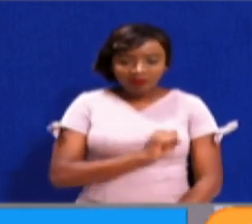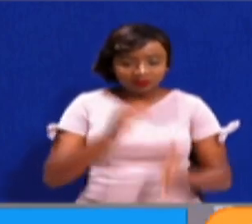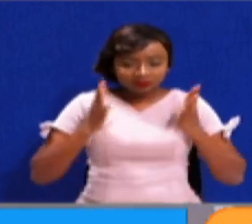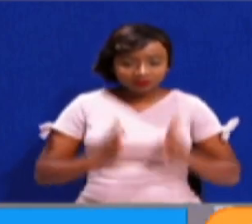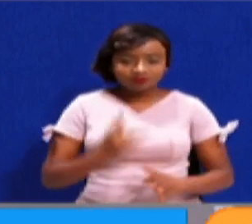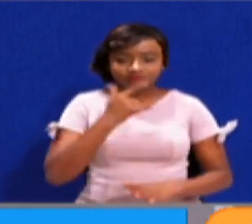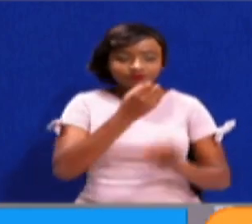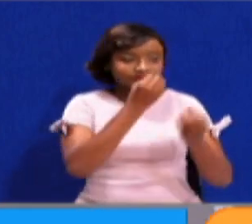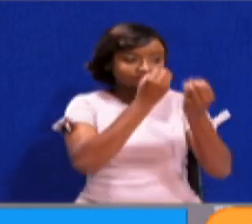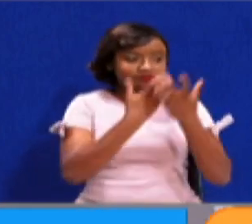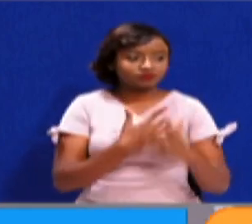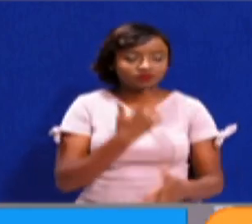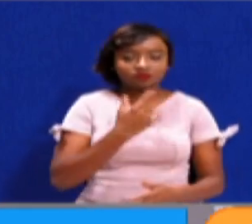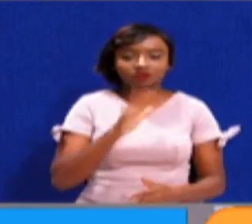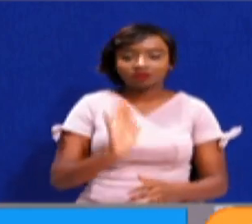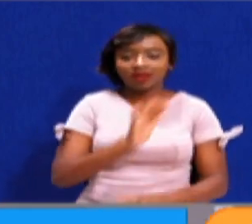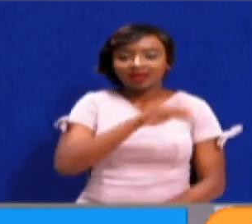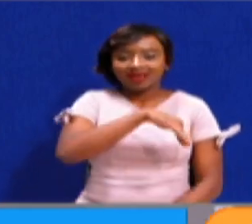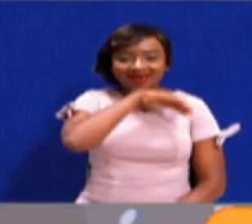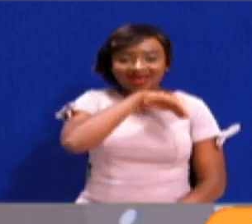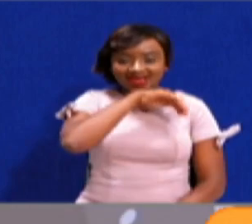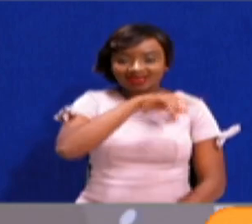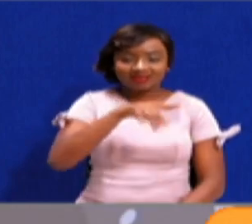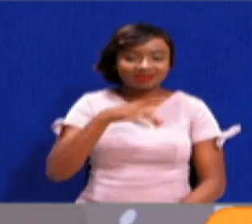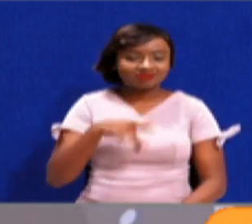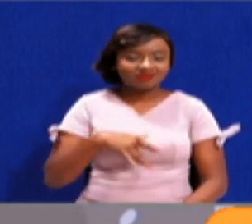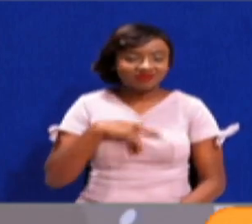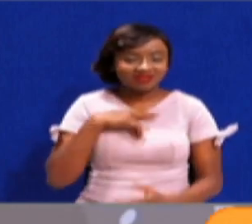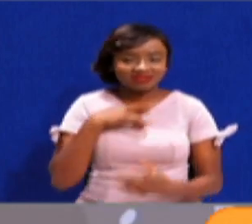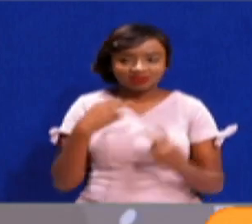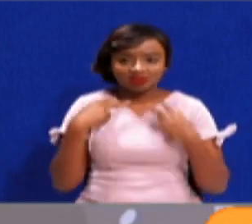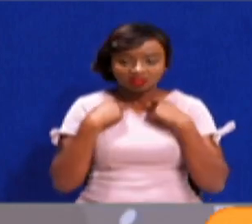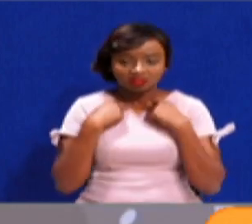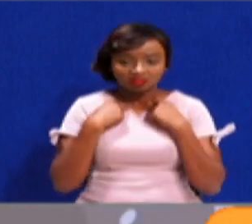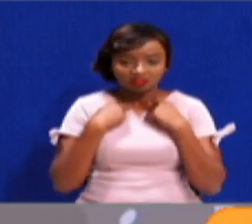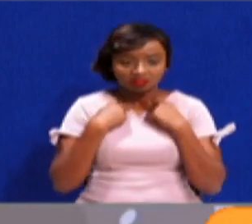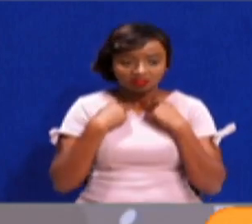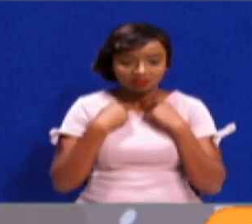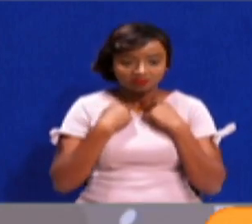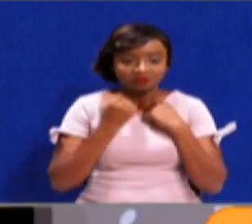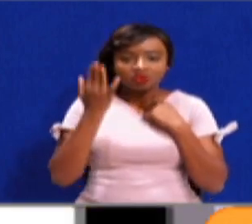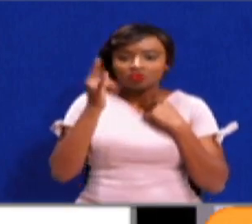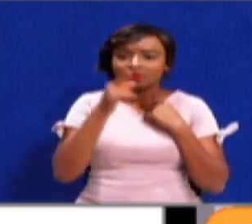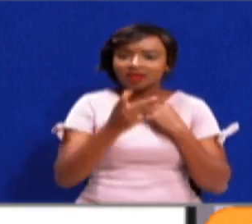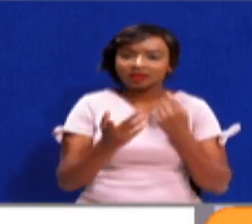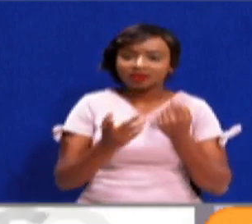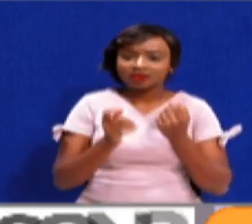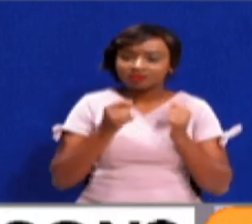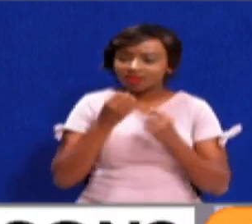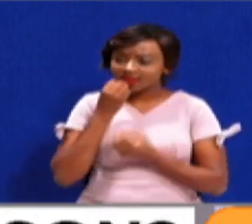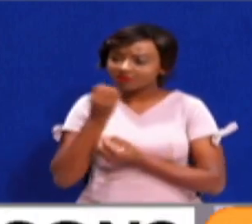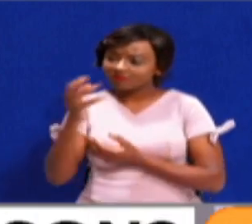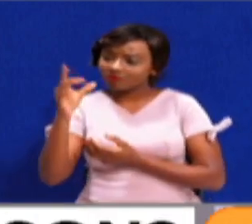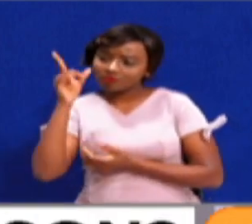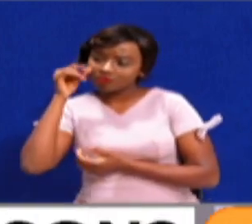me that the ODM party leader was in a very difficult scenario. Because, for example, how do you explain to coast